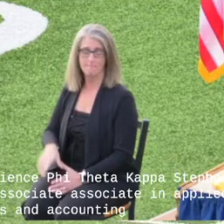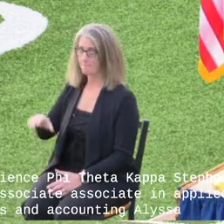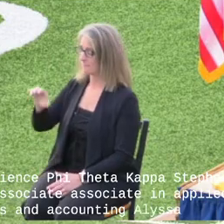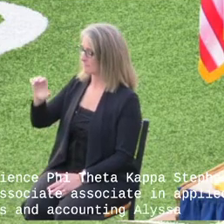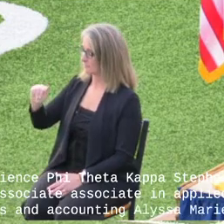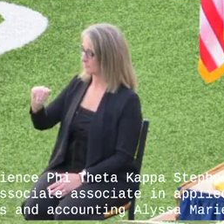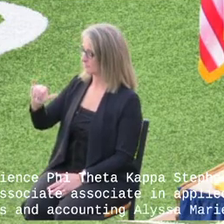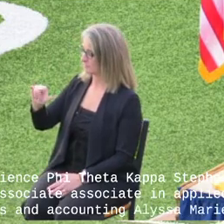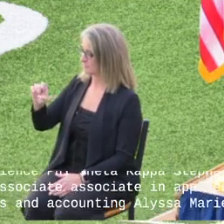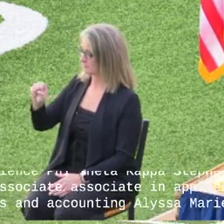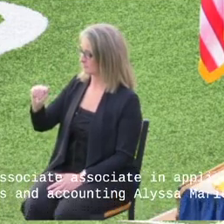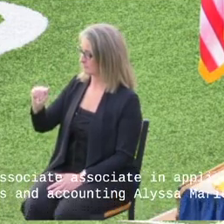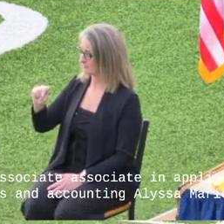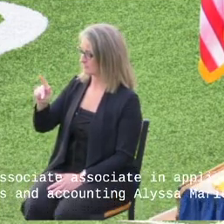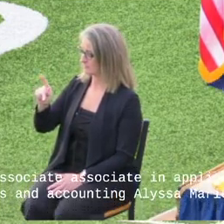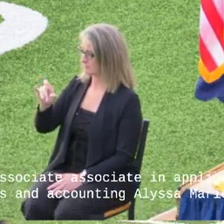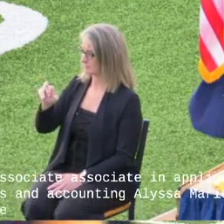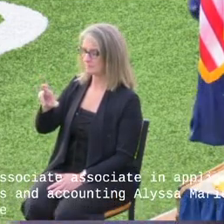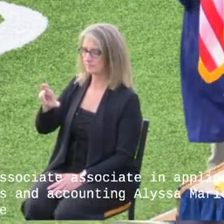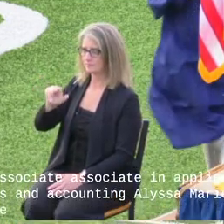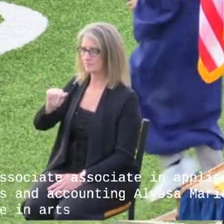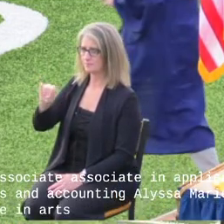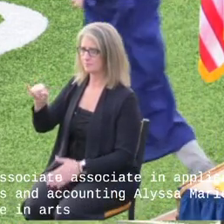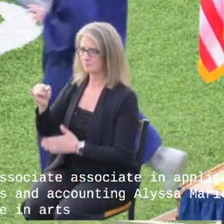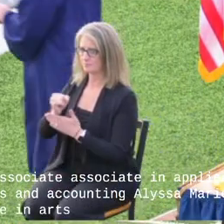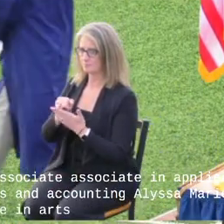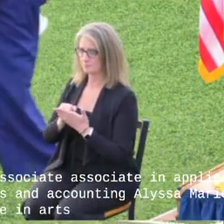Alyssa Marie Keller, Associate in Arts.